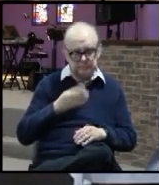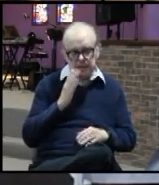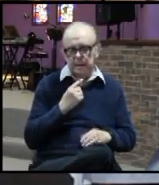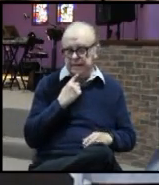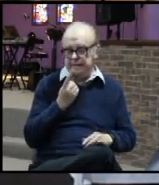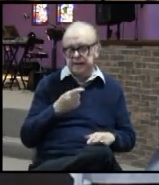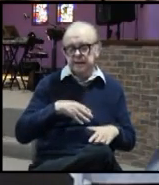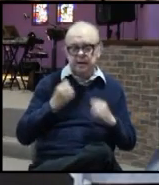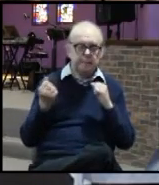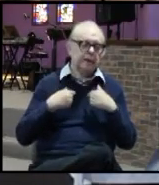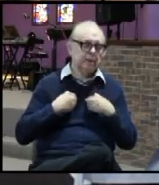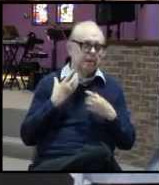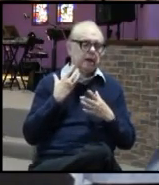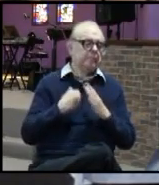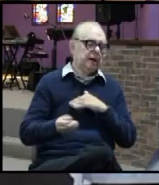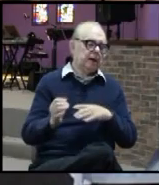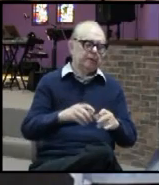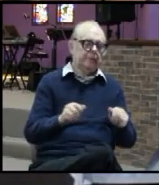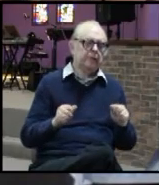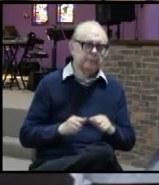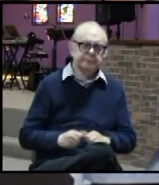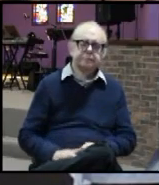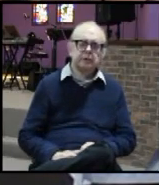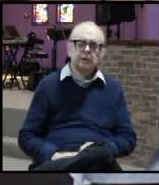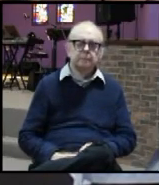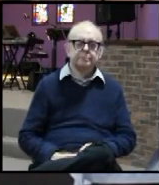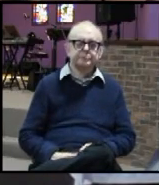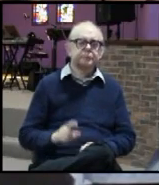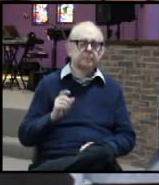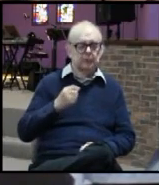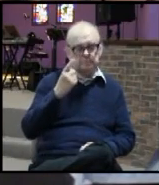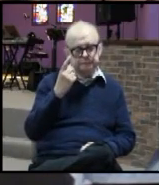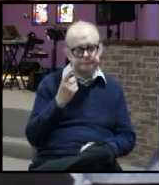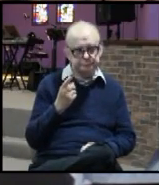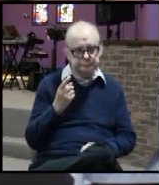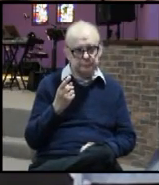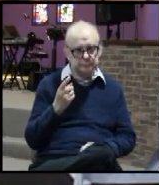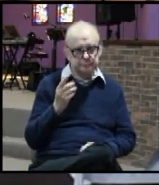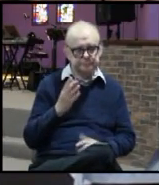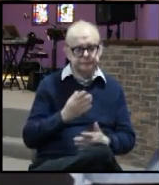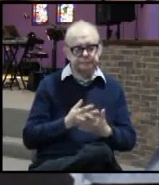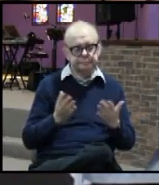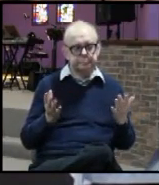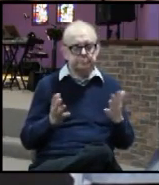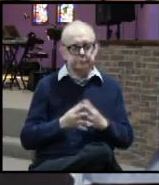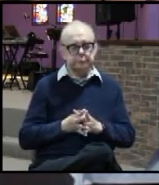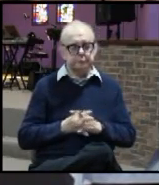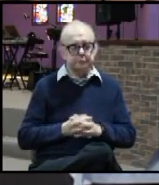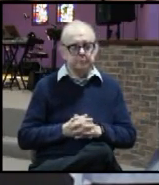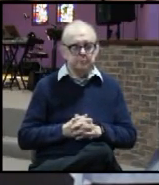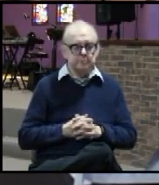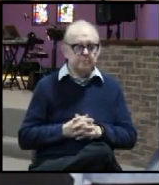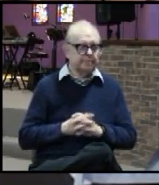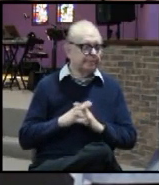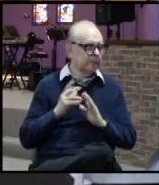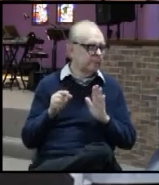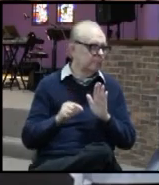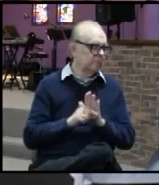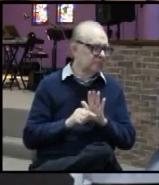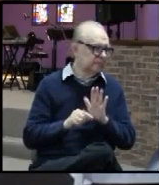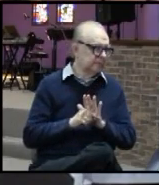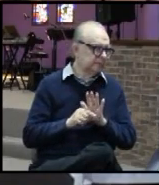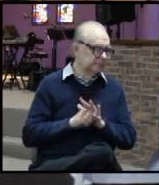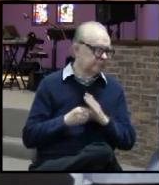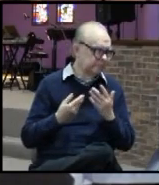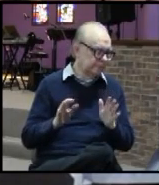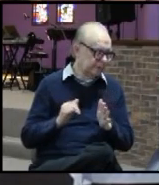take me. Get me out of here. Okay? So you need to understand some things. And I gave you a scripture that's